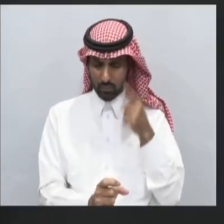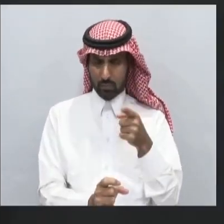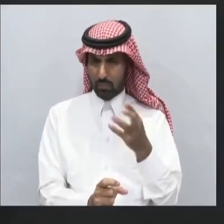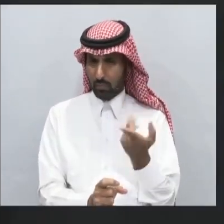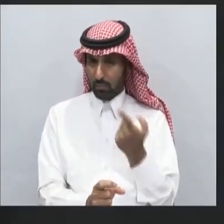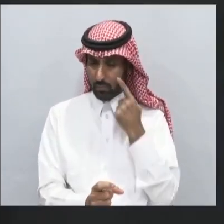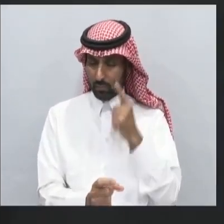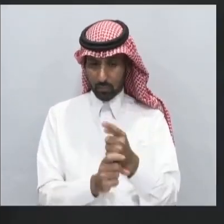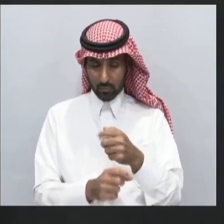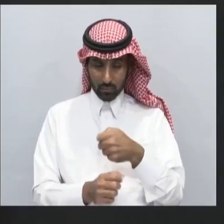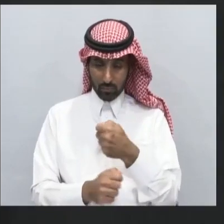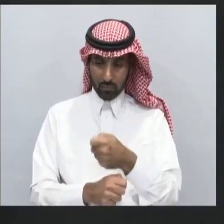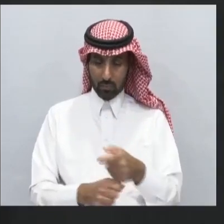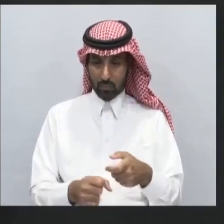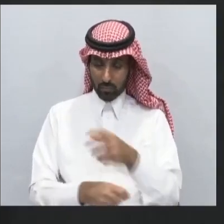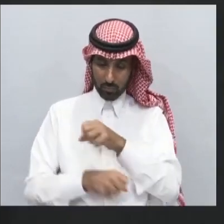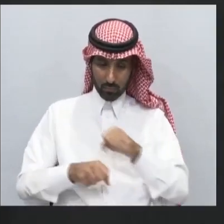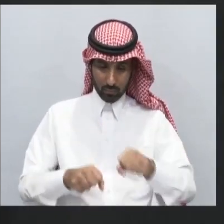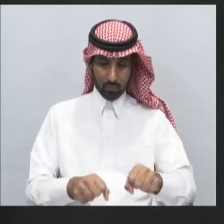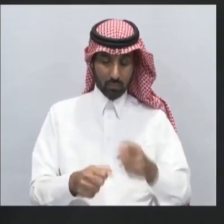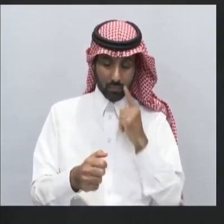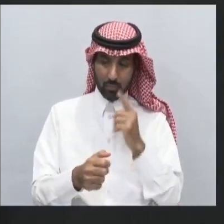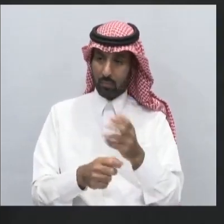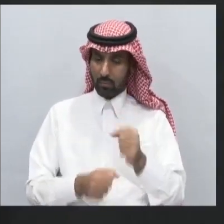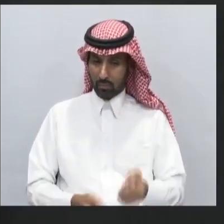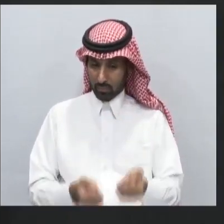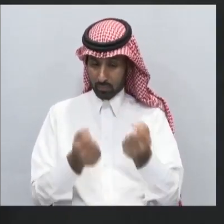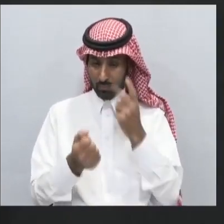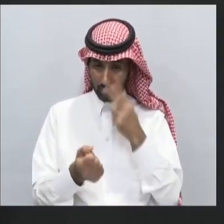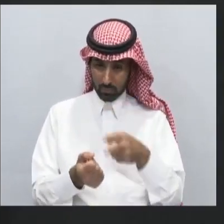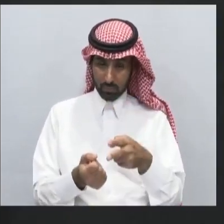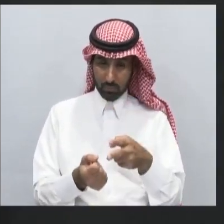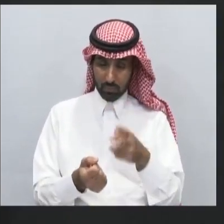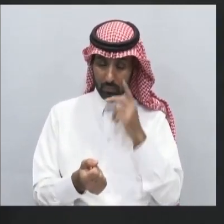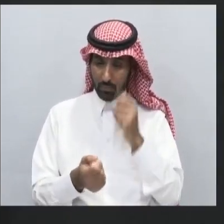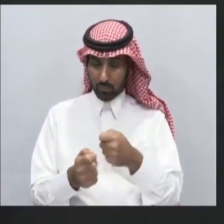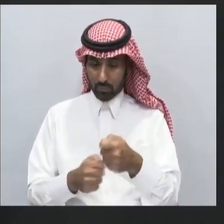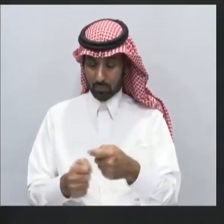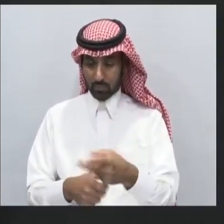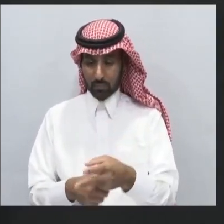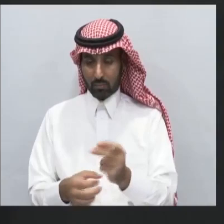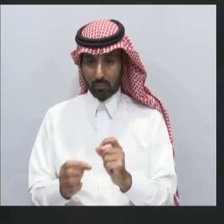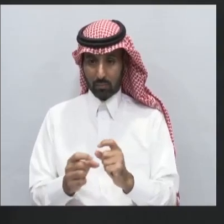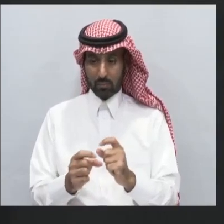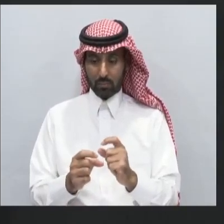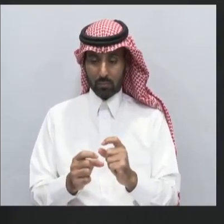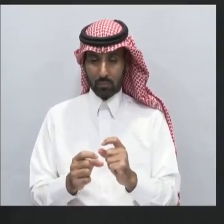when you go to a mall, to a store, supermarket, when you go to the bank, when you